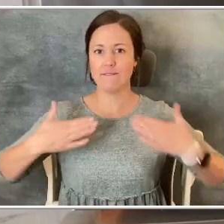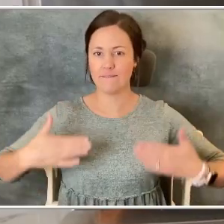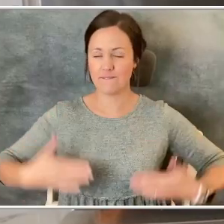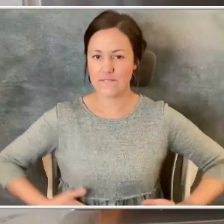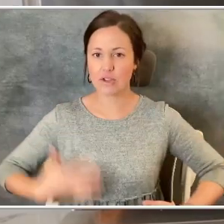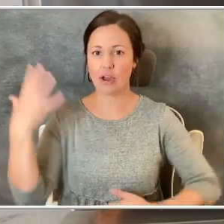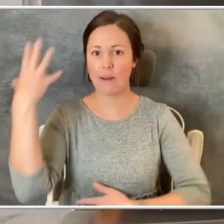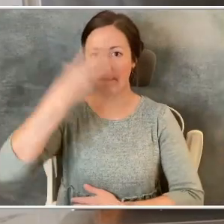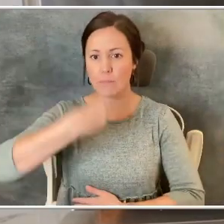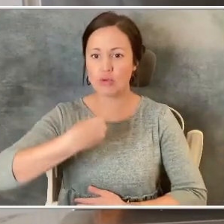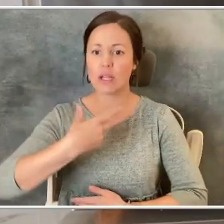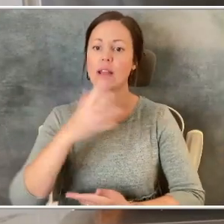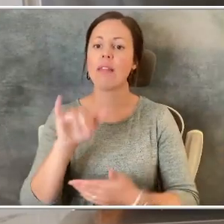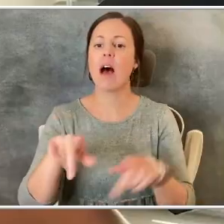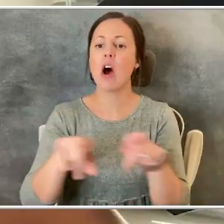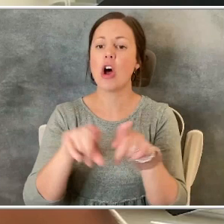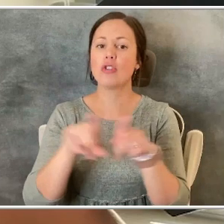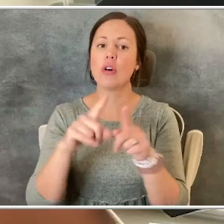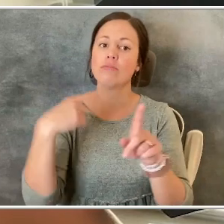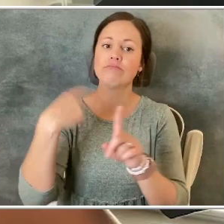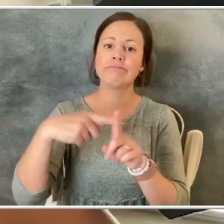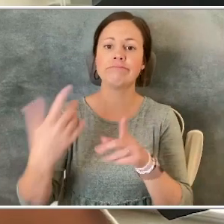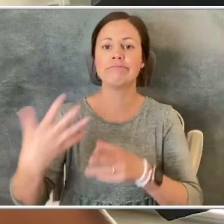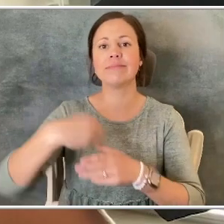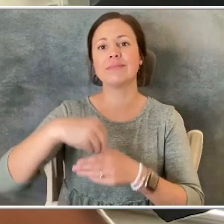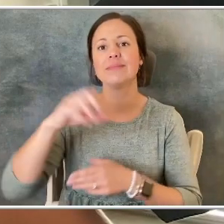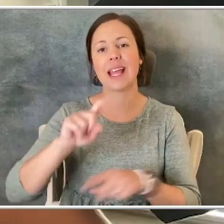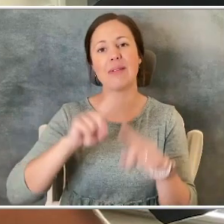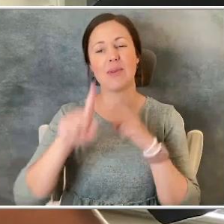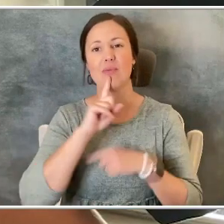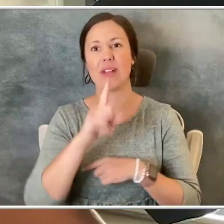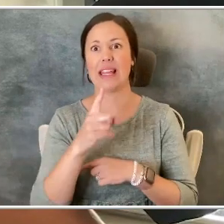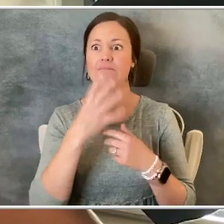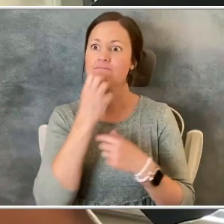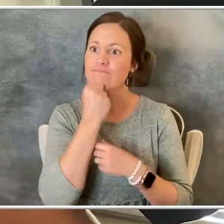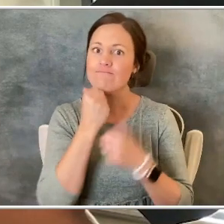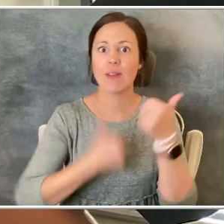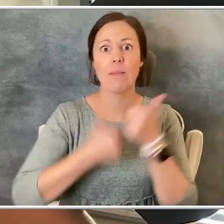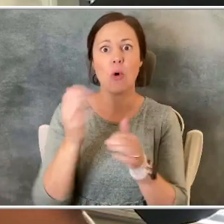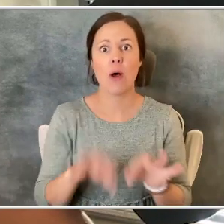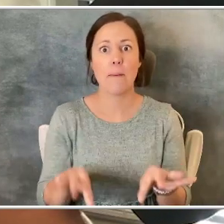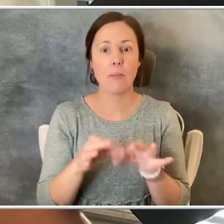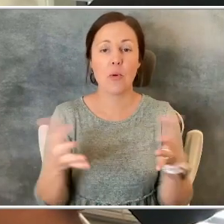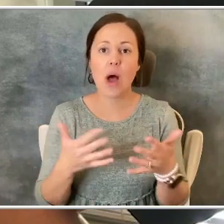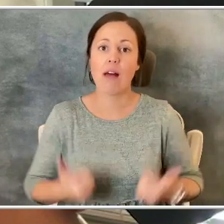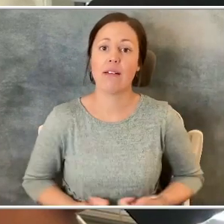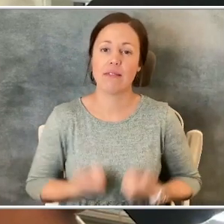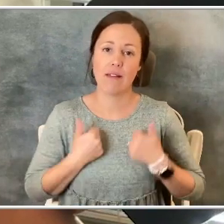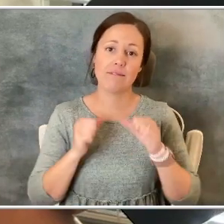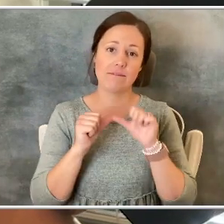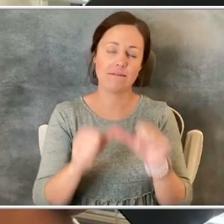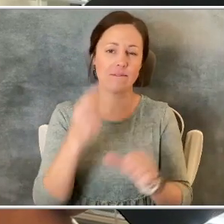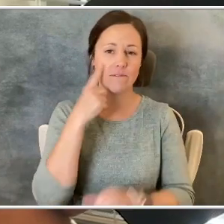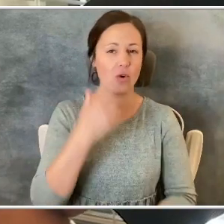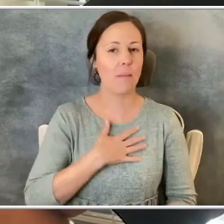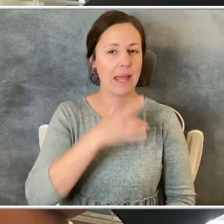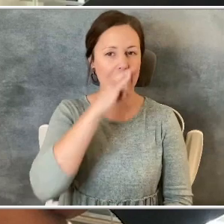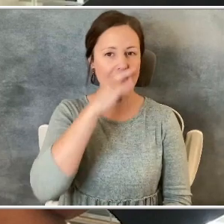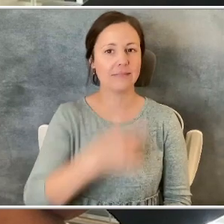happens to be a plus. What was most important to me was to be on this earth for my kids.